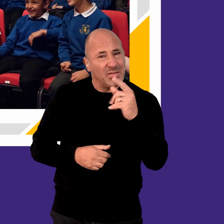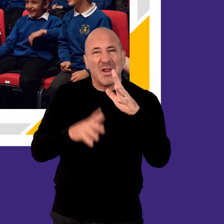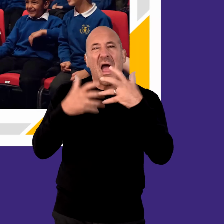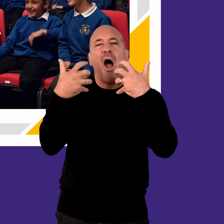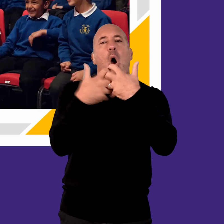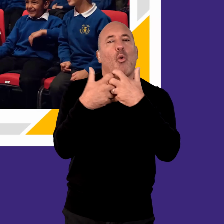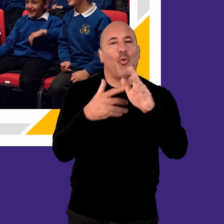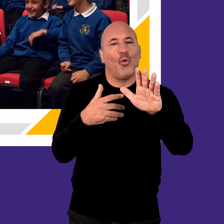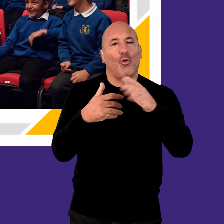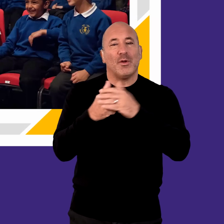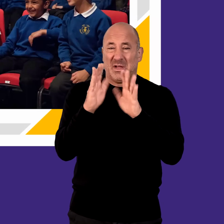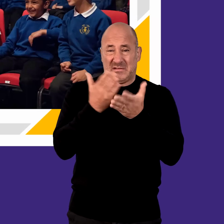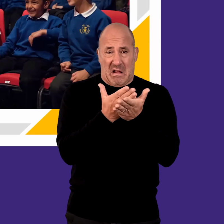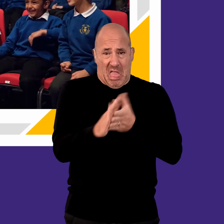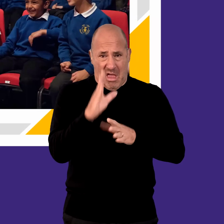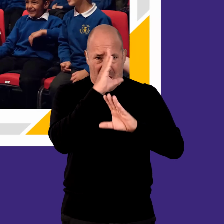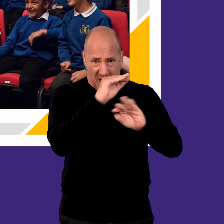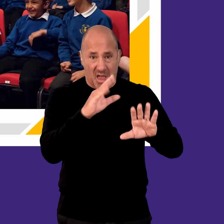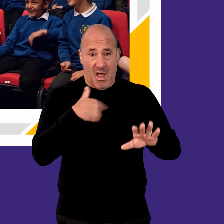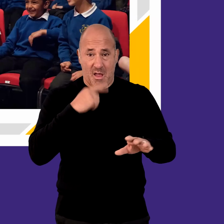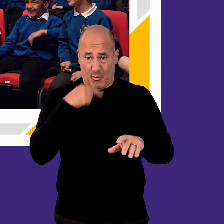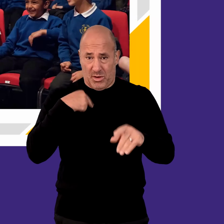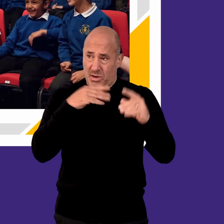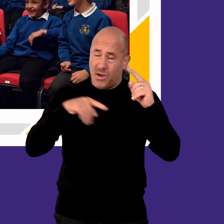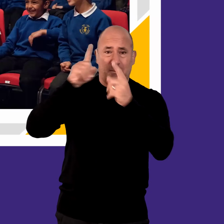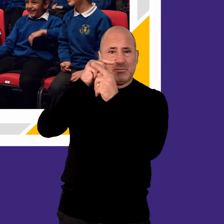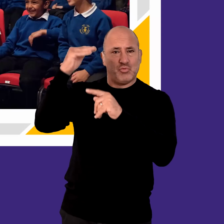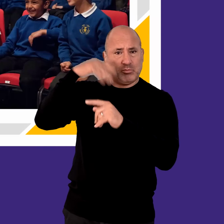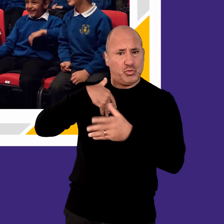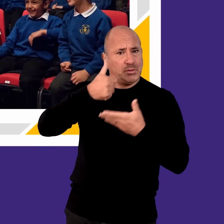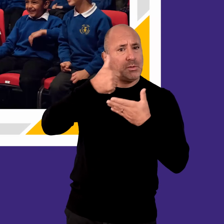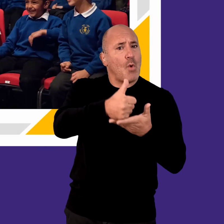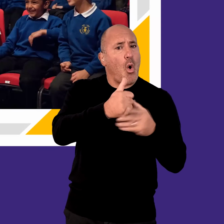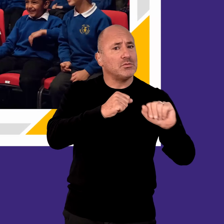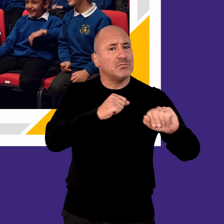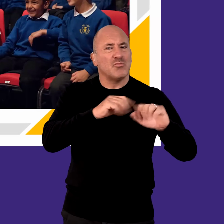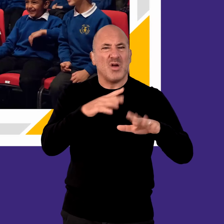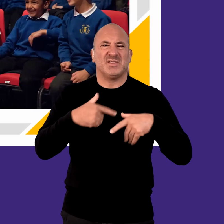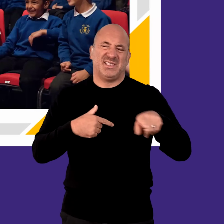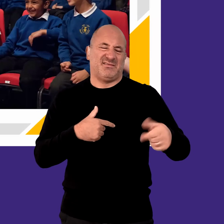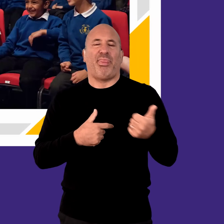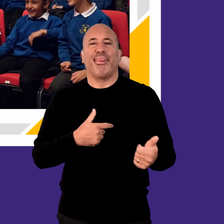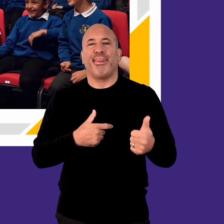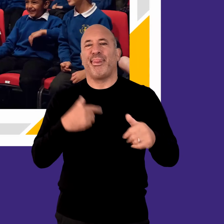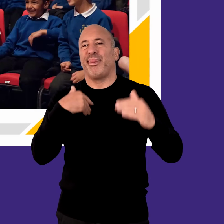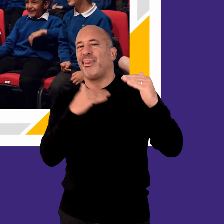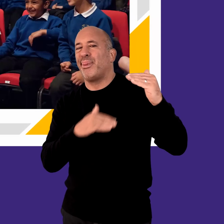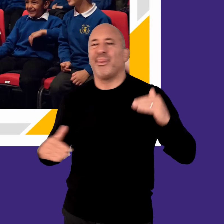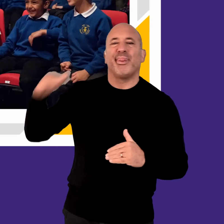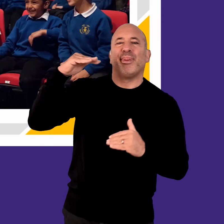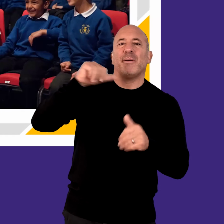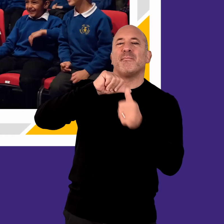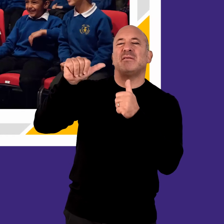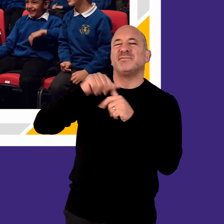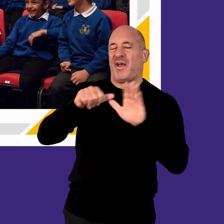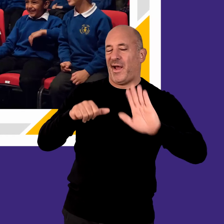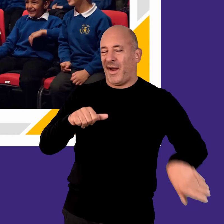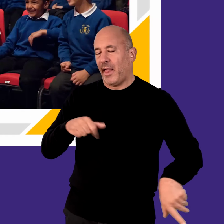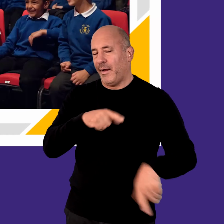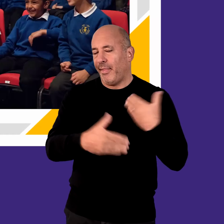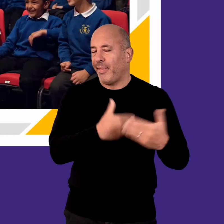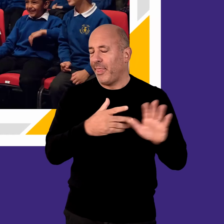Yeah, I think it's how you do it, and it's about making it clear that you're doing it to support what they're doing, not